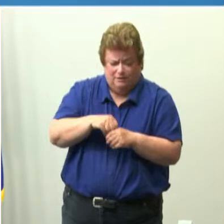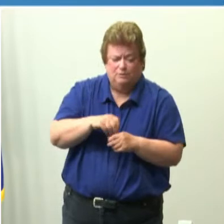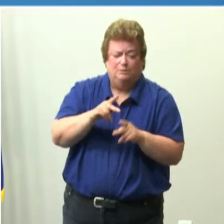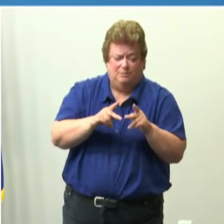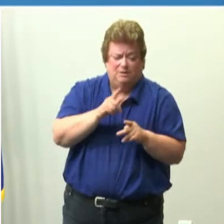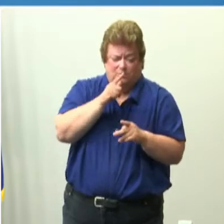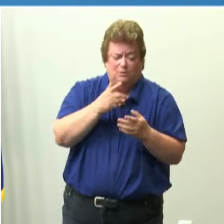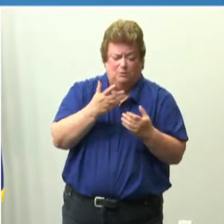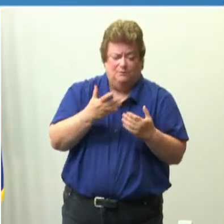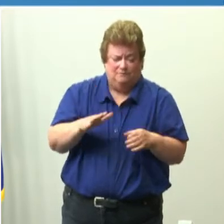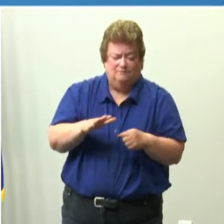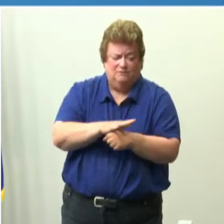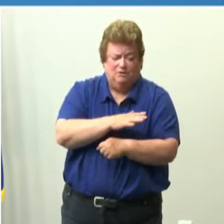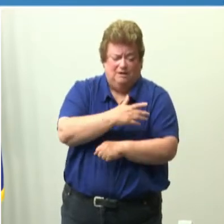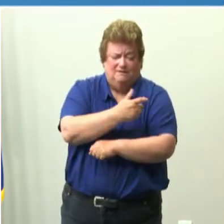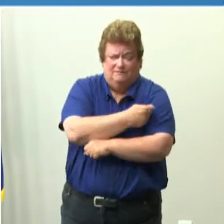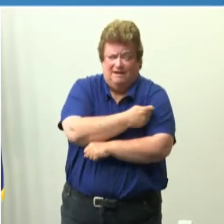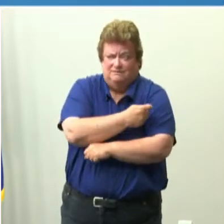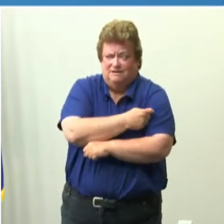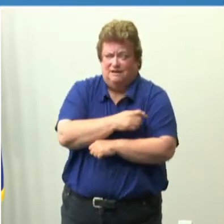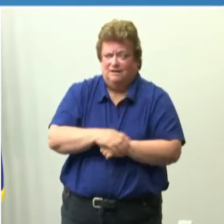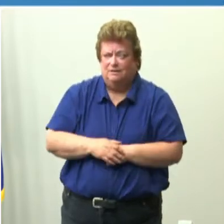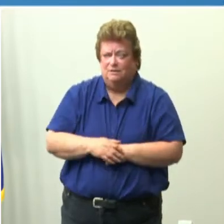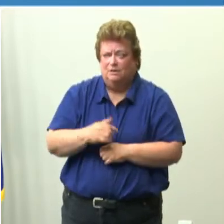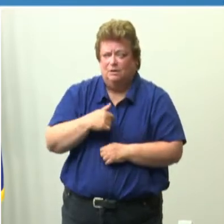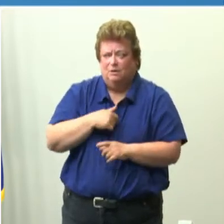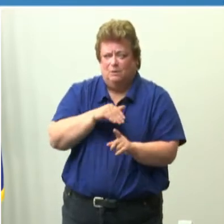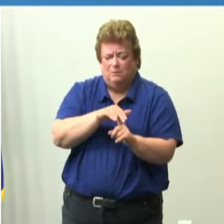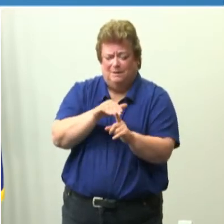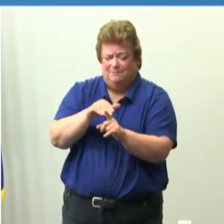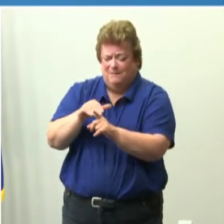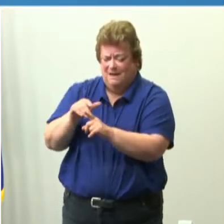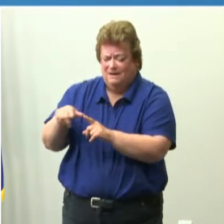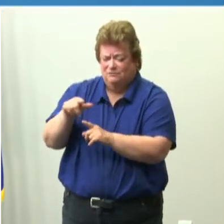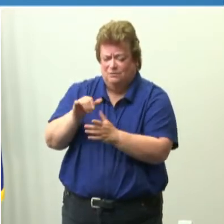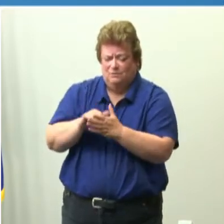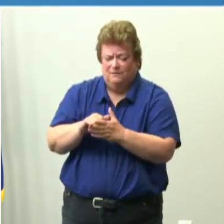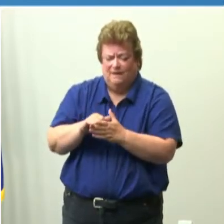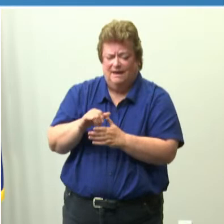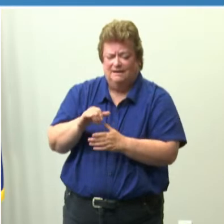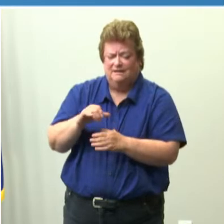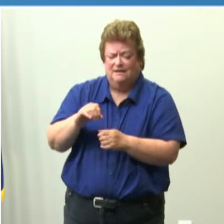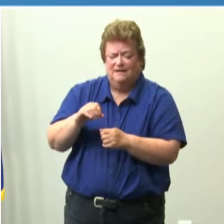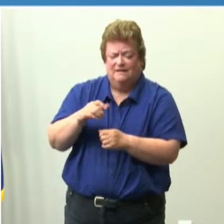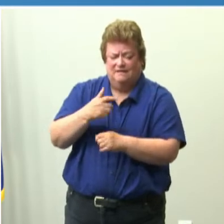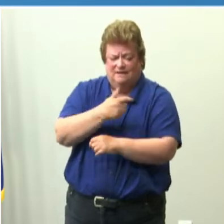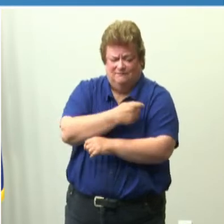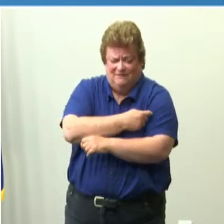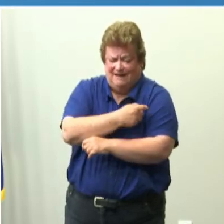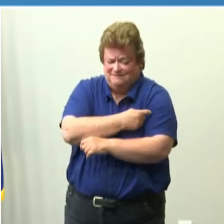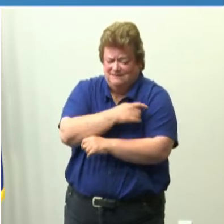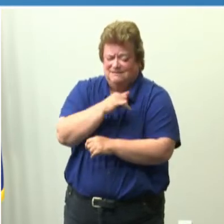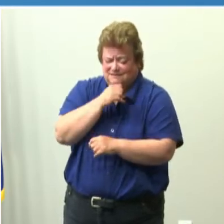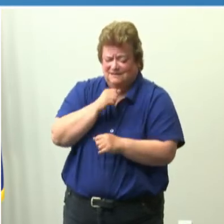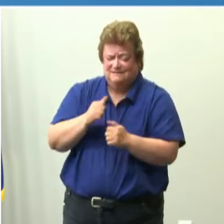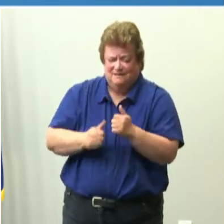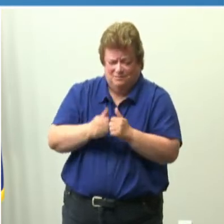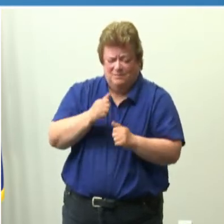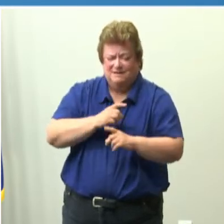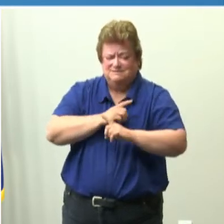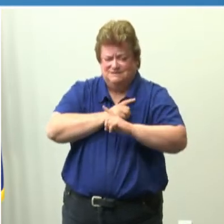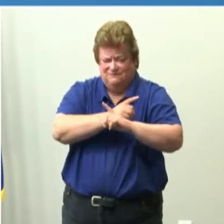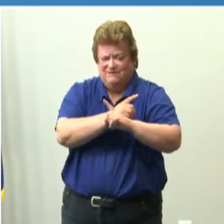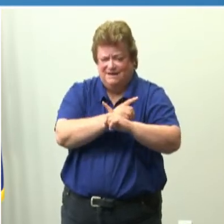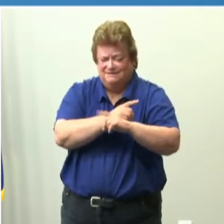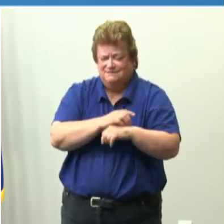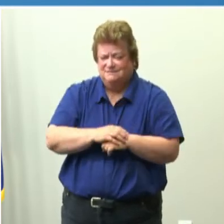vaccinated. As we've been reminding you, COVID-19 vaccines continue to be our best defense. The